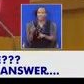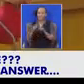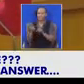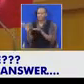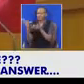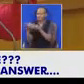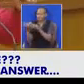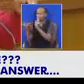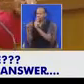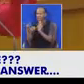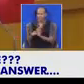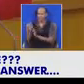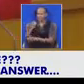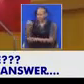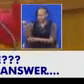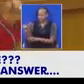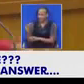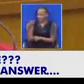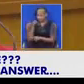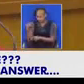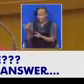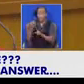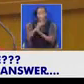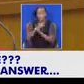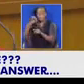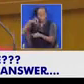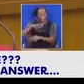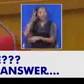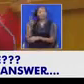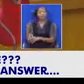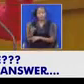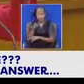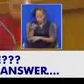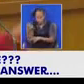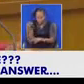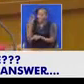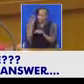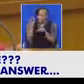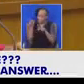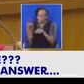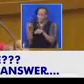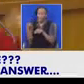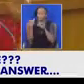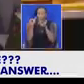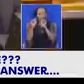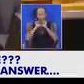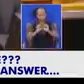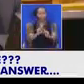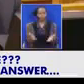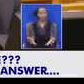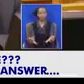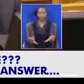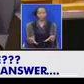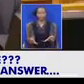that stand to benefit from the victories of this revolution. Those are our people. Who